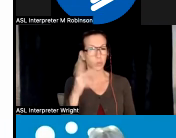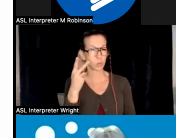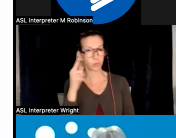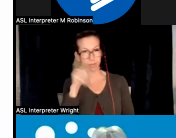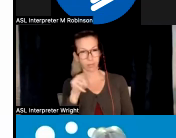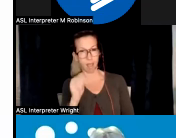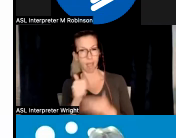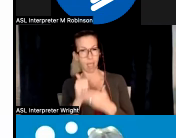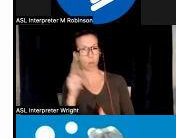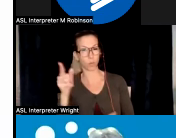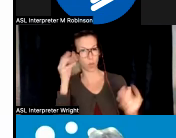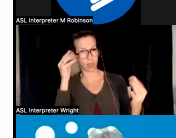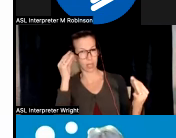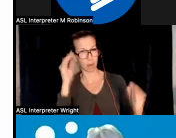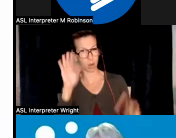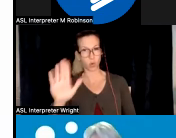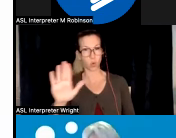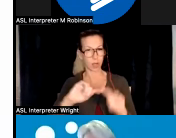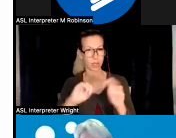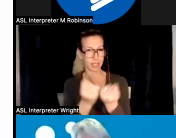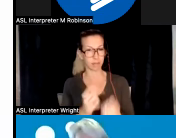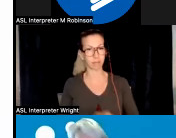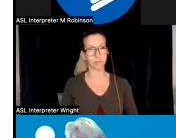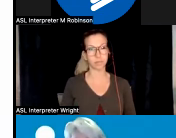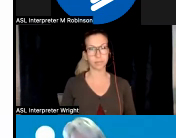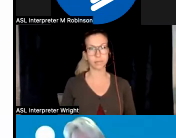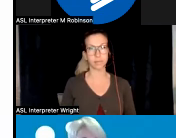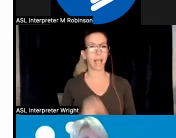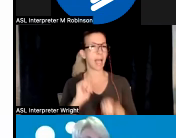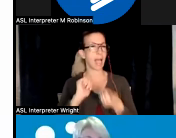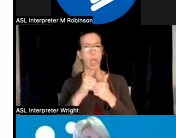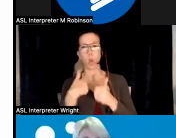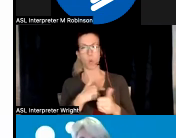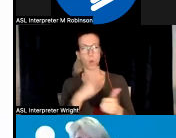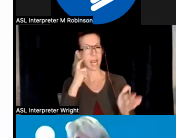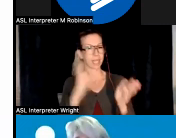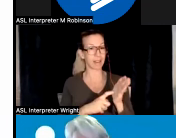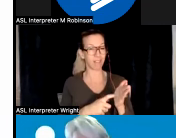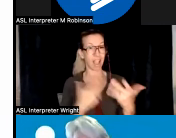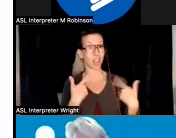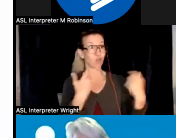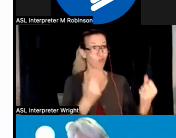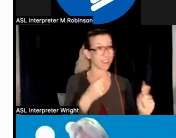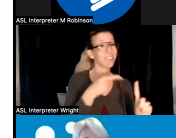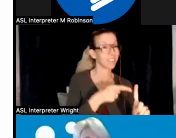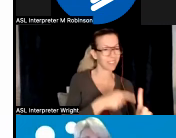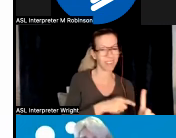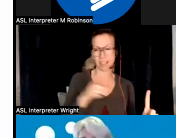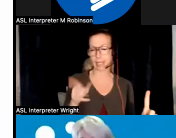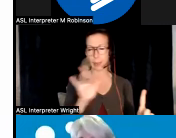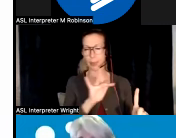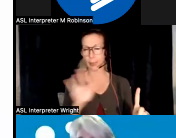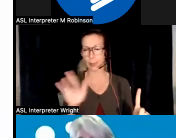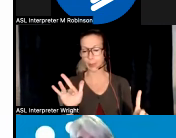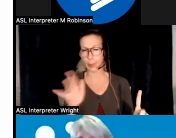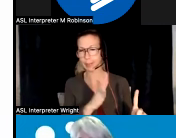team. How can you identify the strengths and the gaps, looking at, issues and experience? How many people